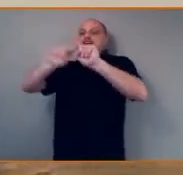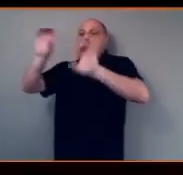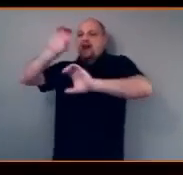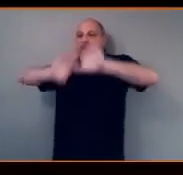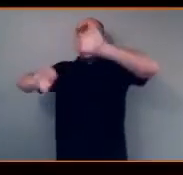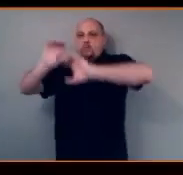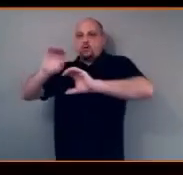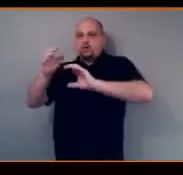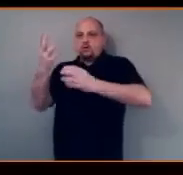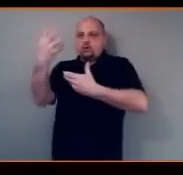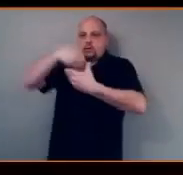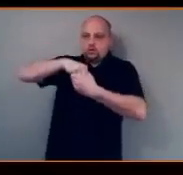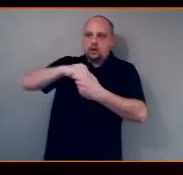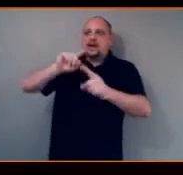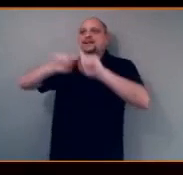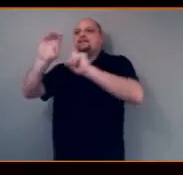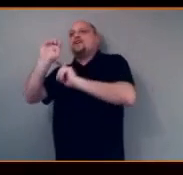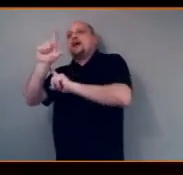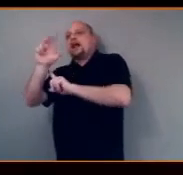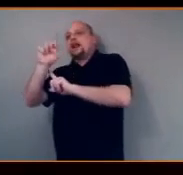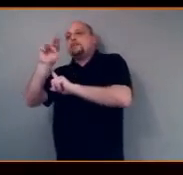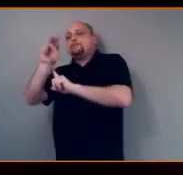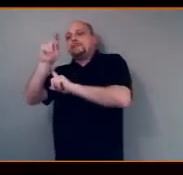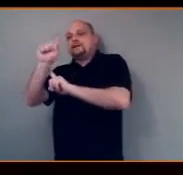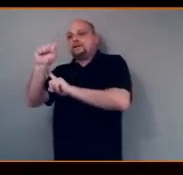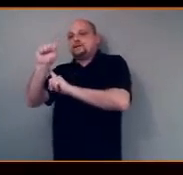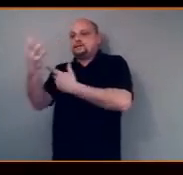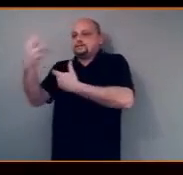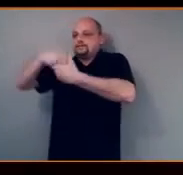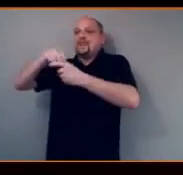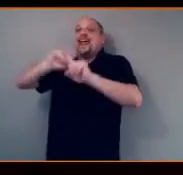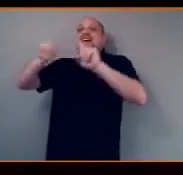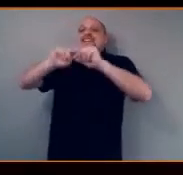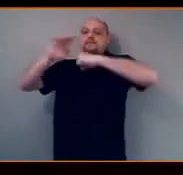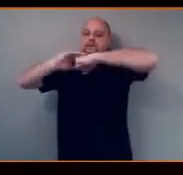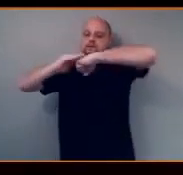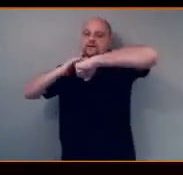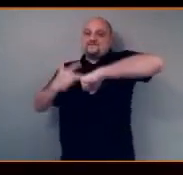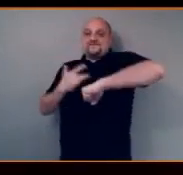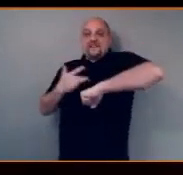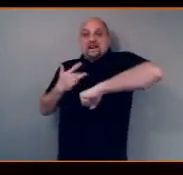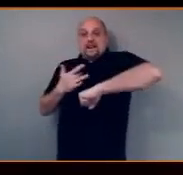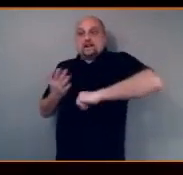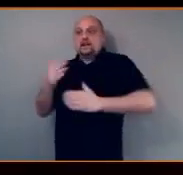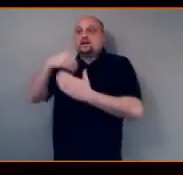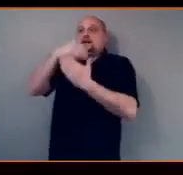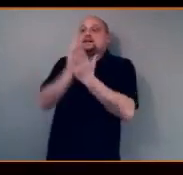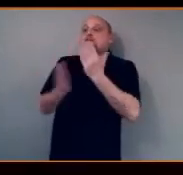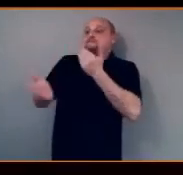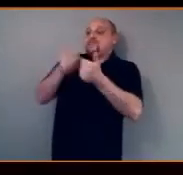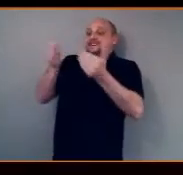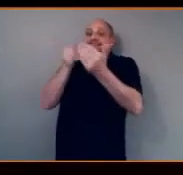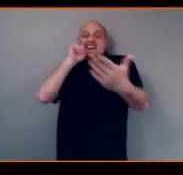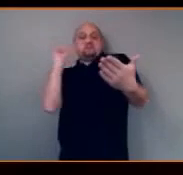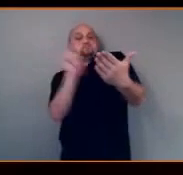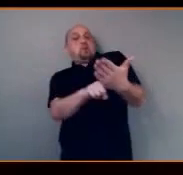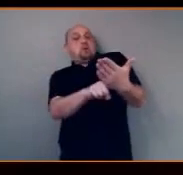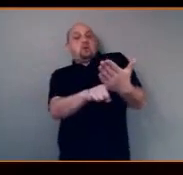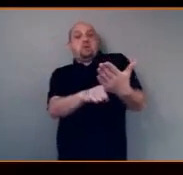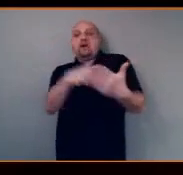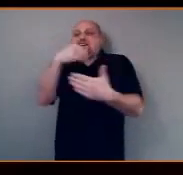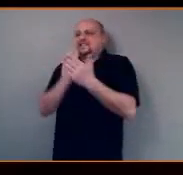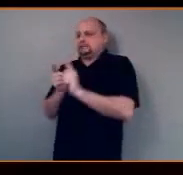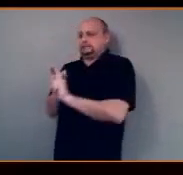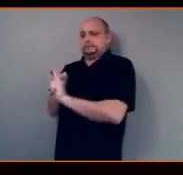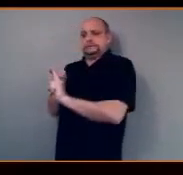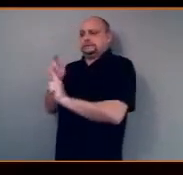elemental compositions, different textures associated with them. Some of them are really easy to identify, and some of them are not